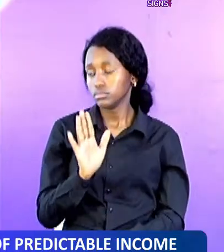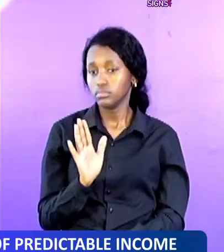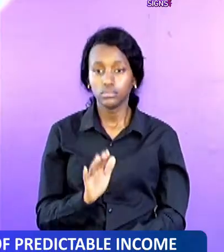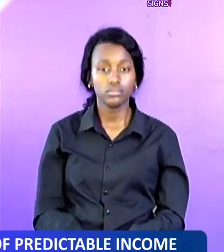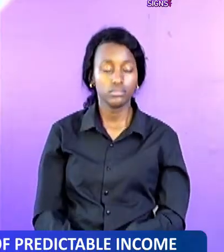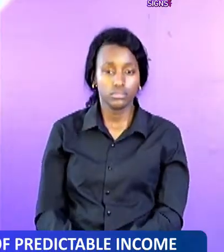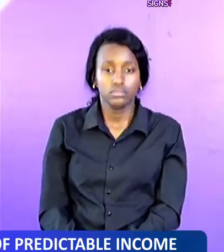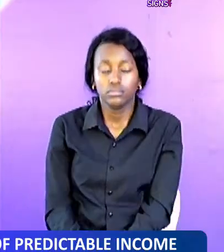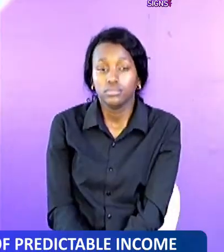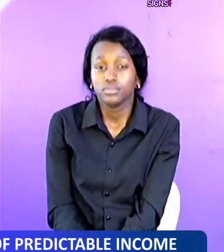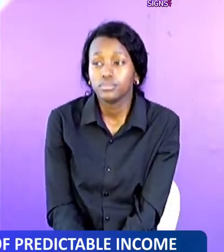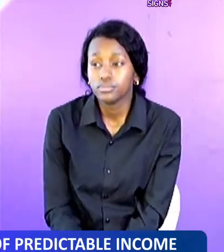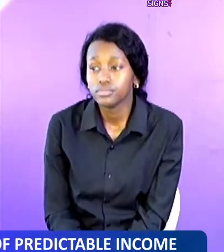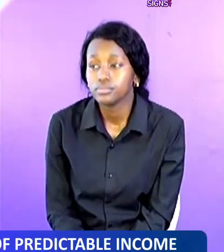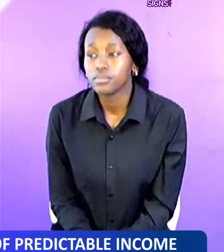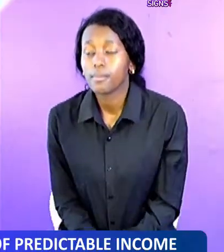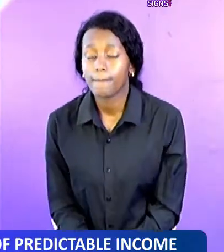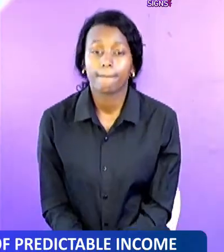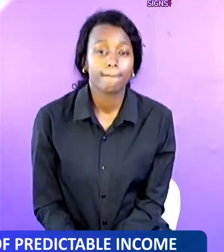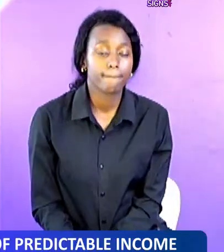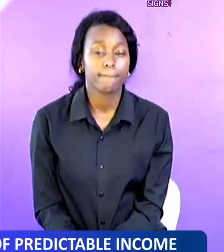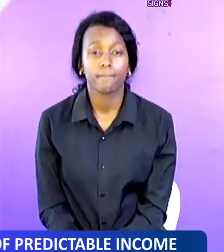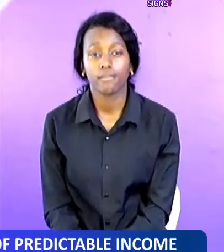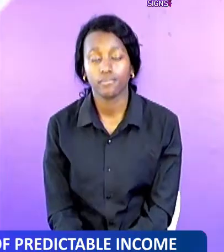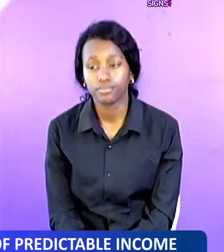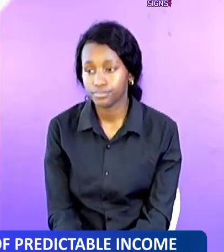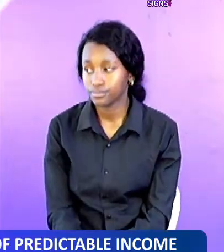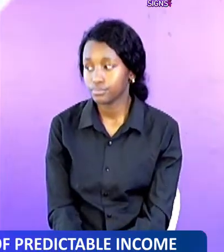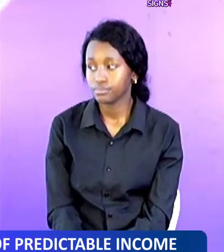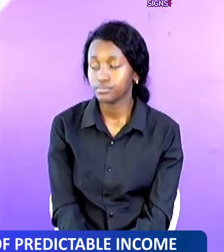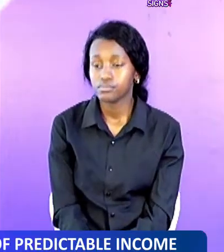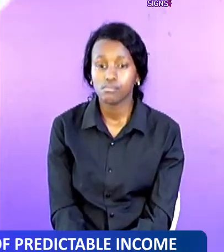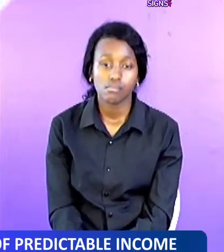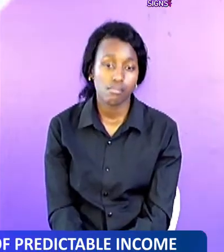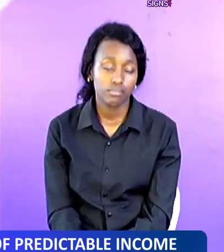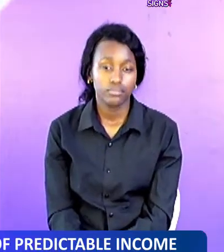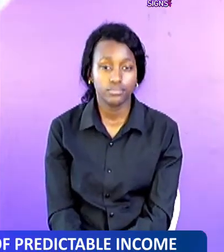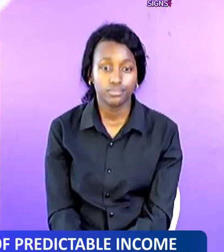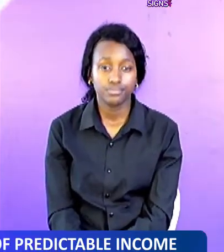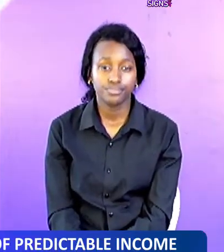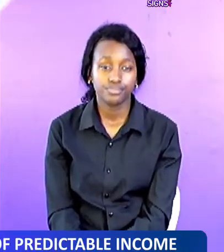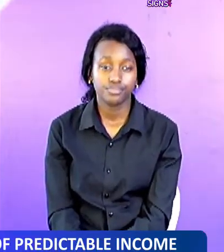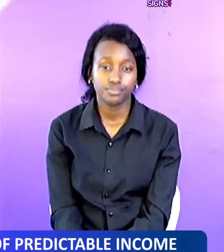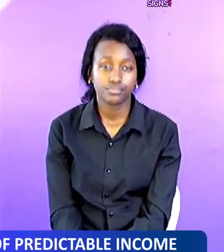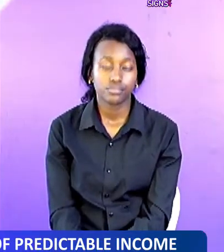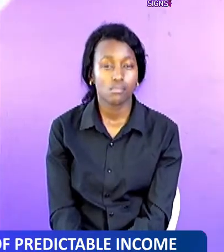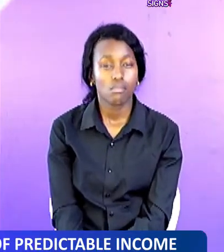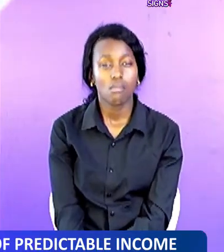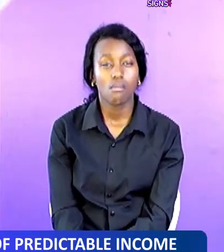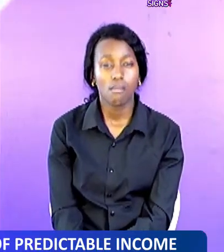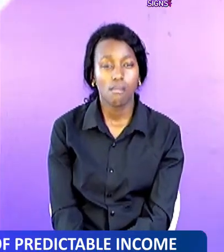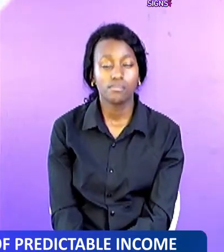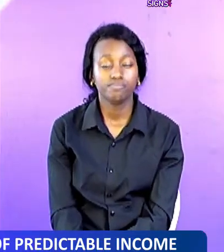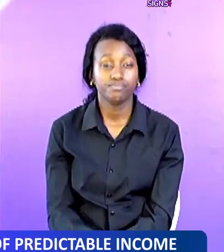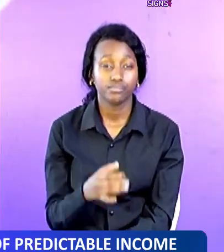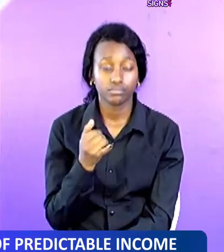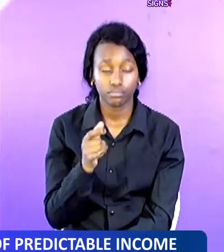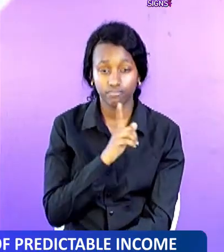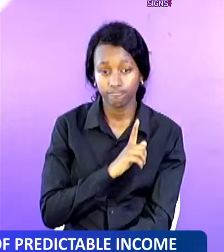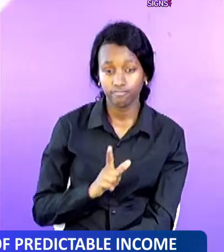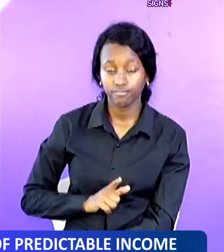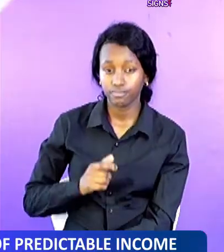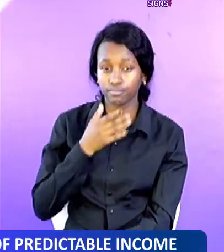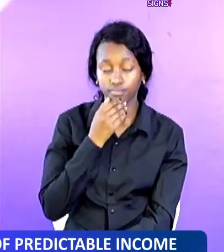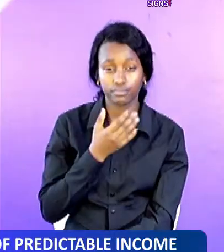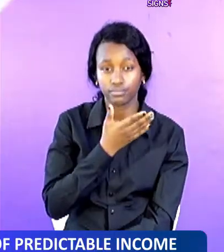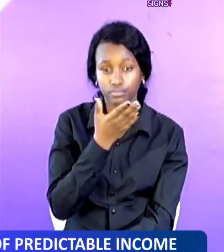income objective, you have now forgone 3 or 4 flats. But, ladies and gentlemen, we